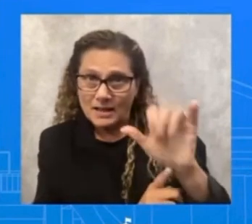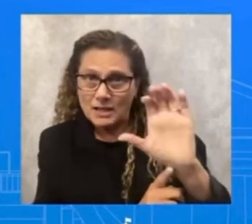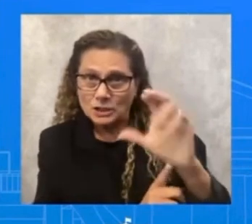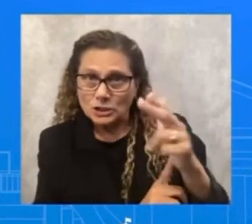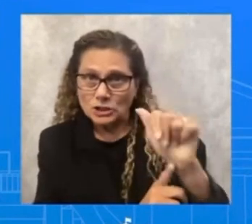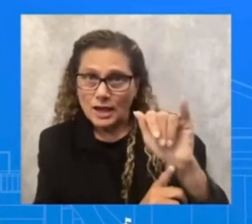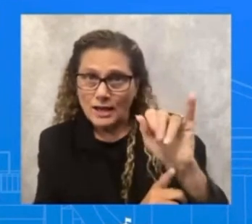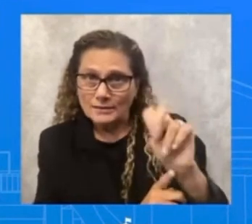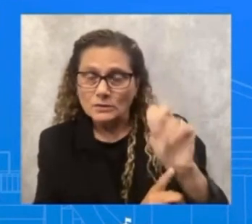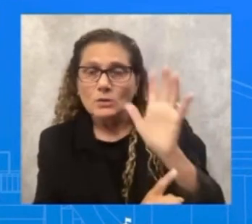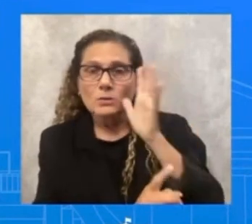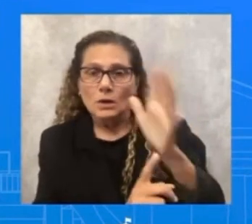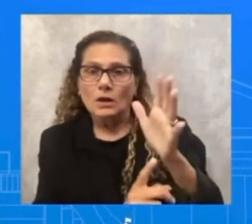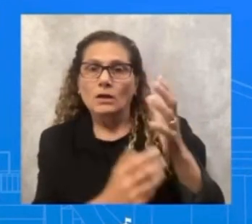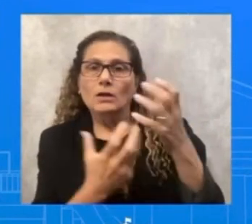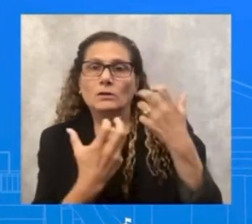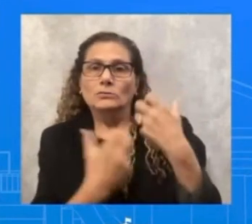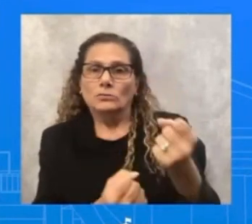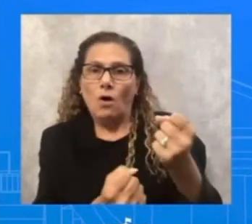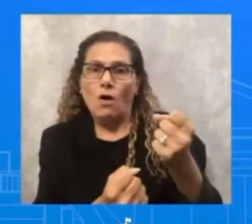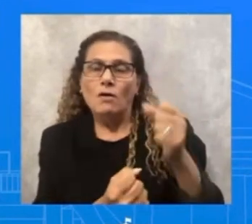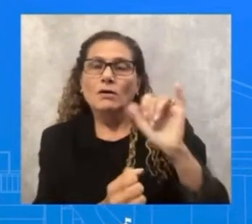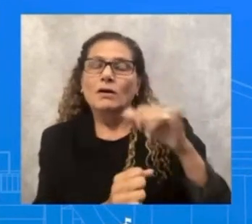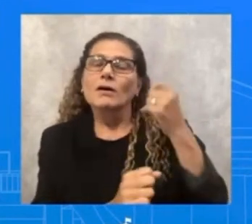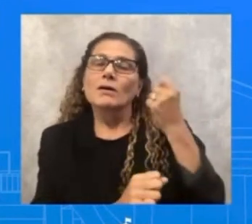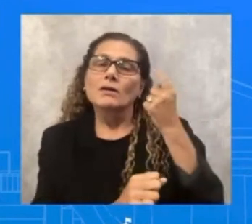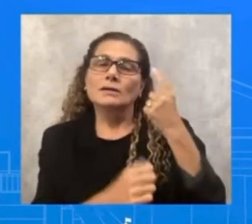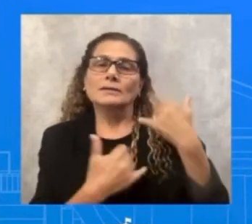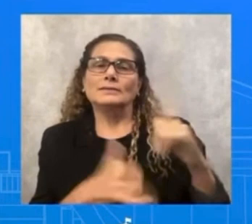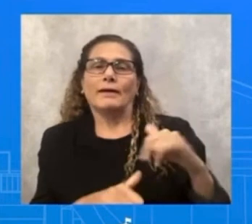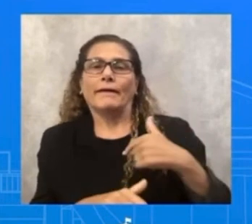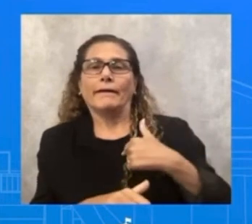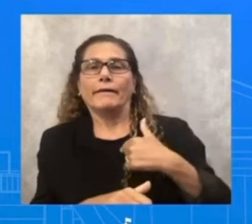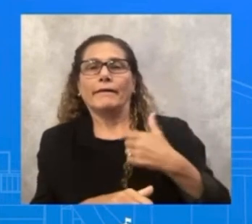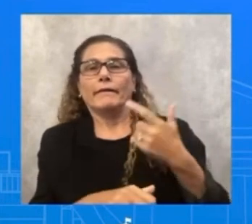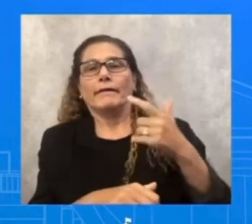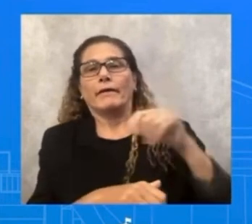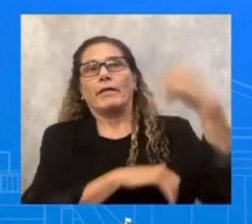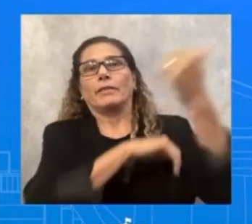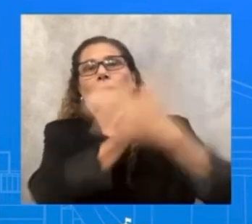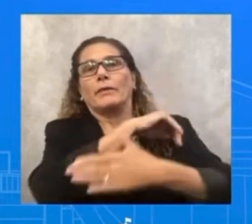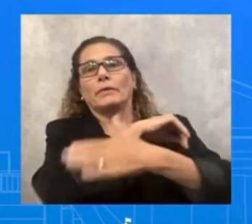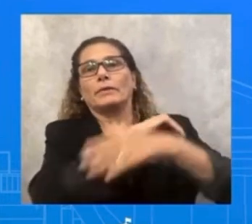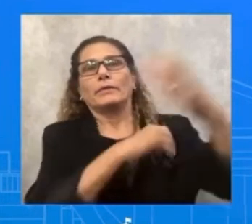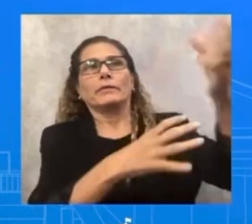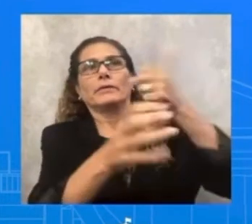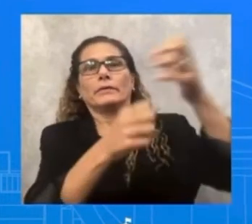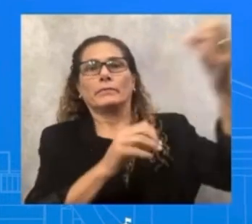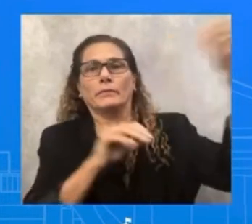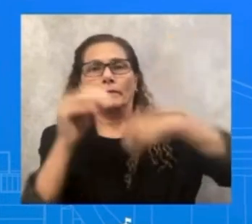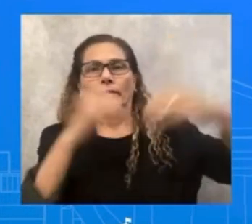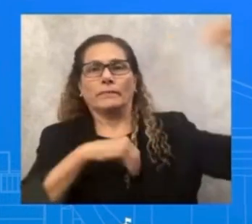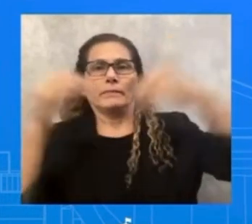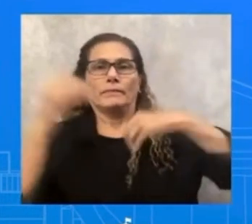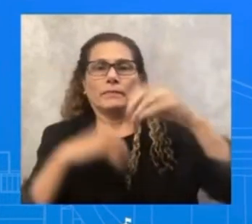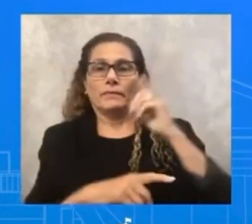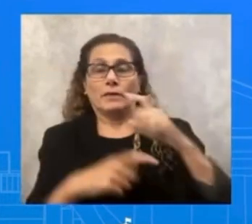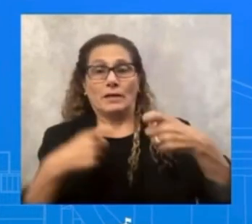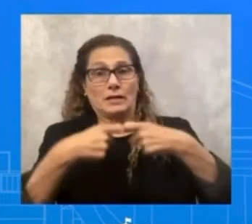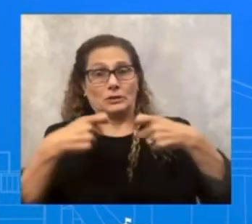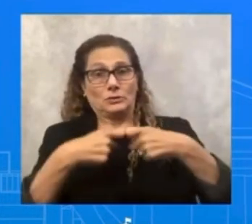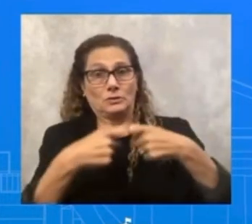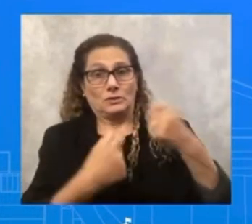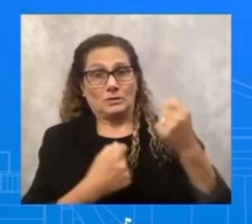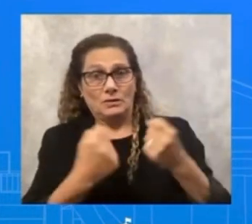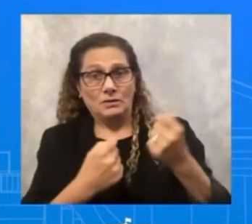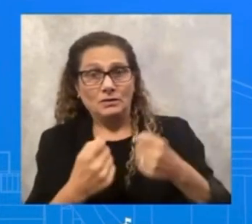The solar issue was brought up earlier, but certainly in electric vehicles space, critical minerals, the processing of critical minerals,